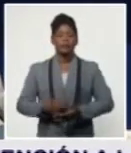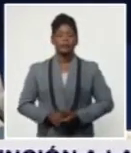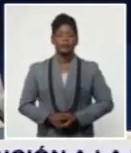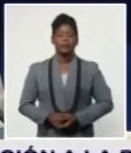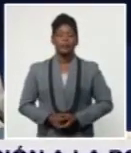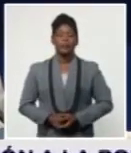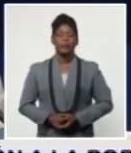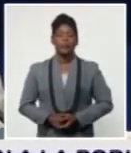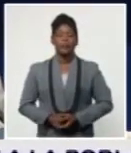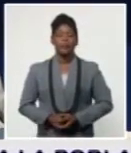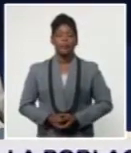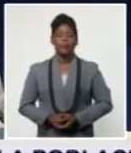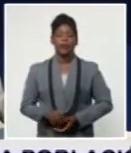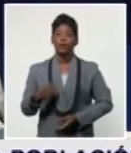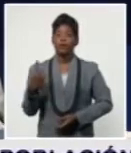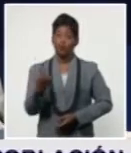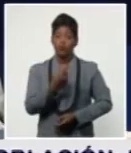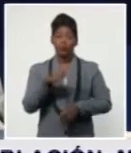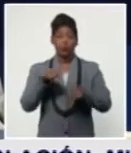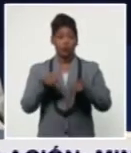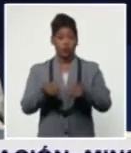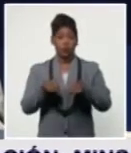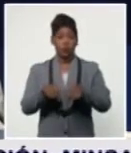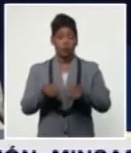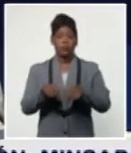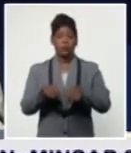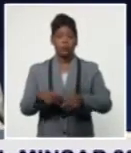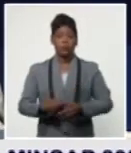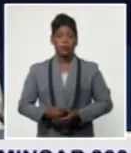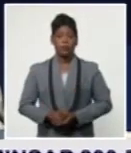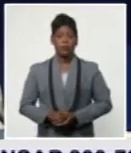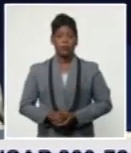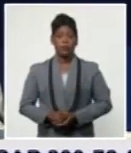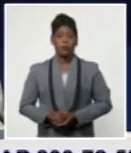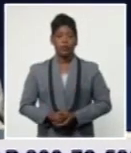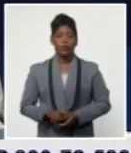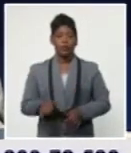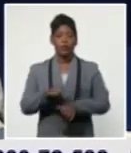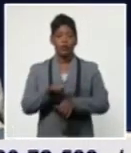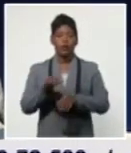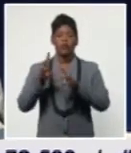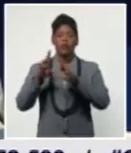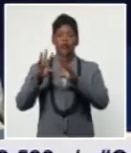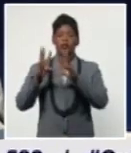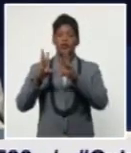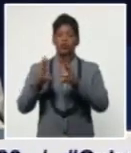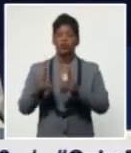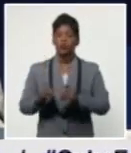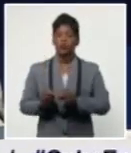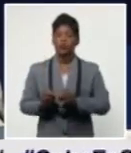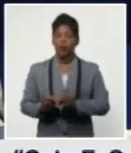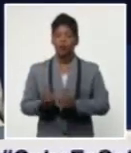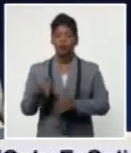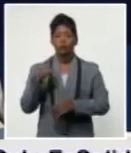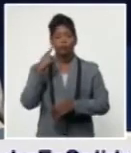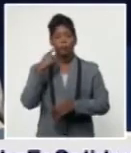Thank you very much. Today is another day of favorable results.